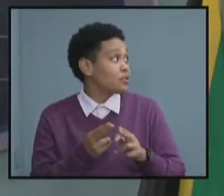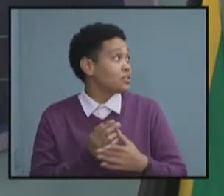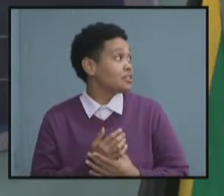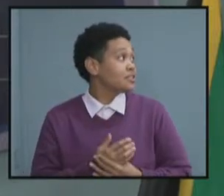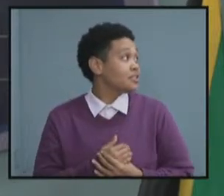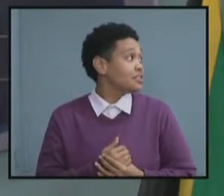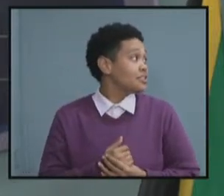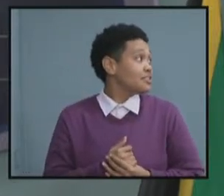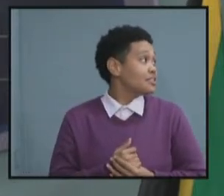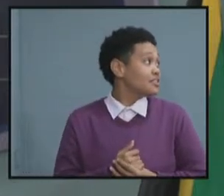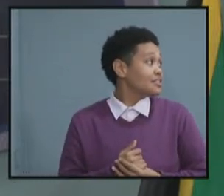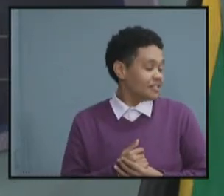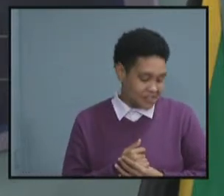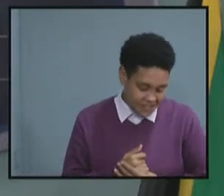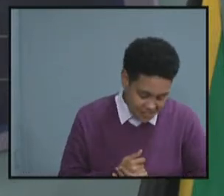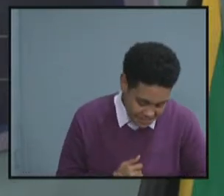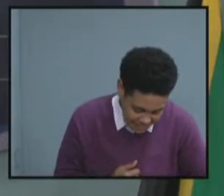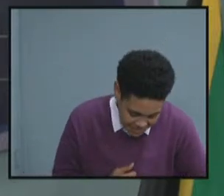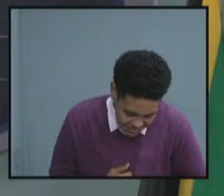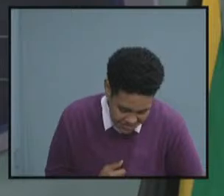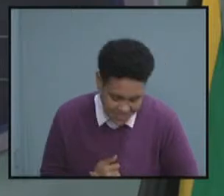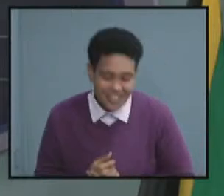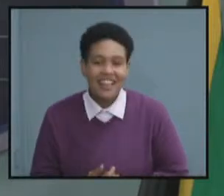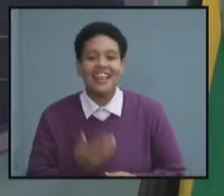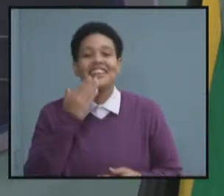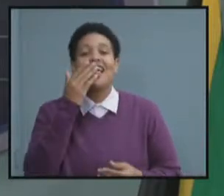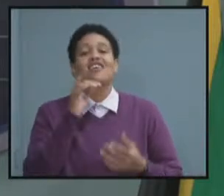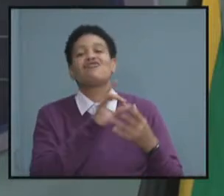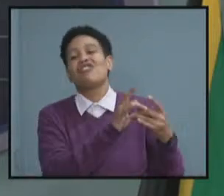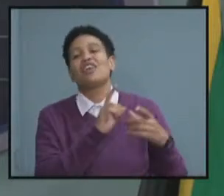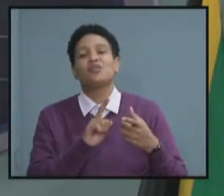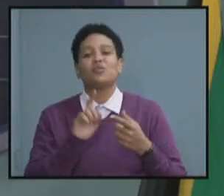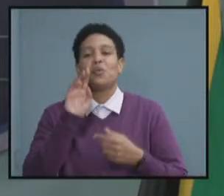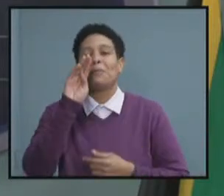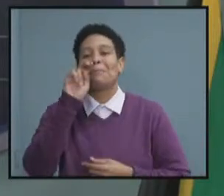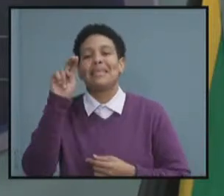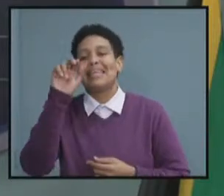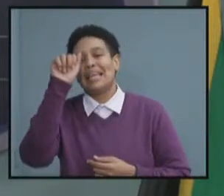Burton. On the entertainment question,